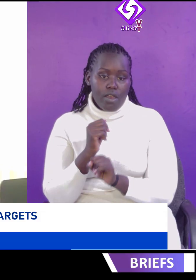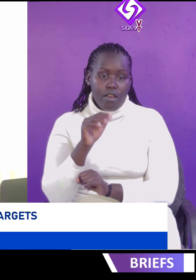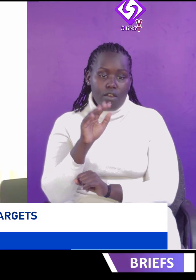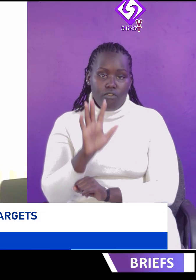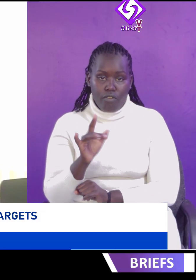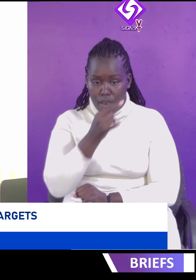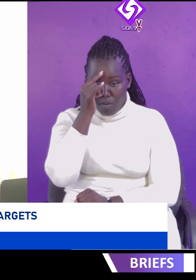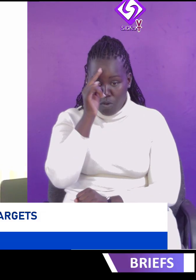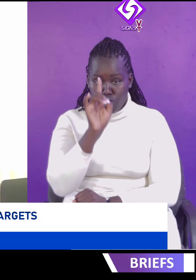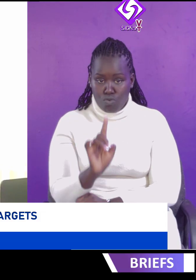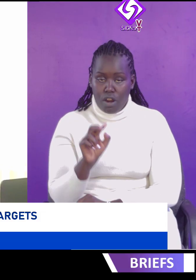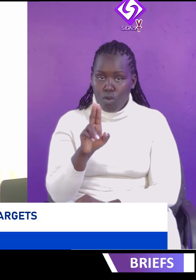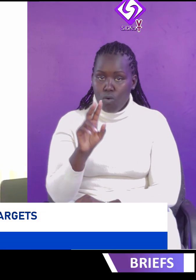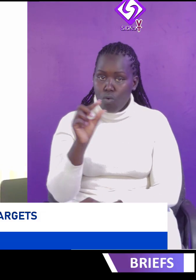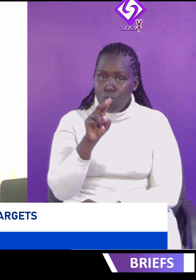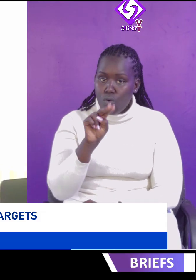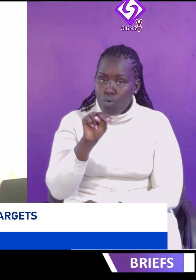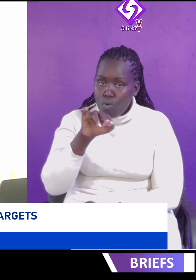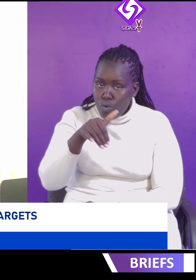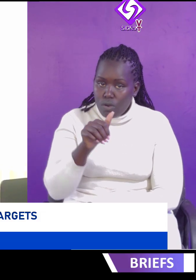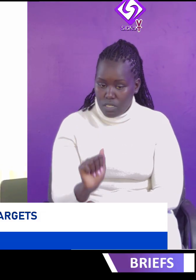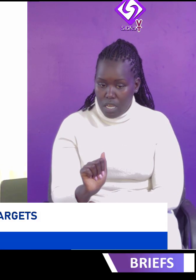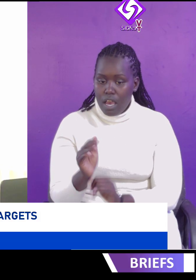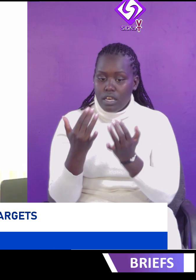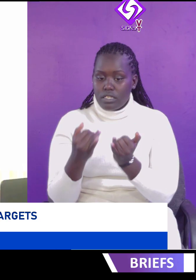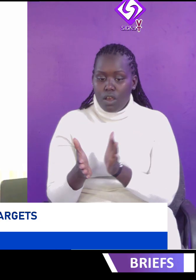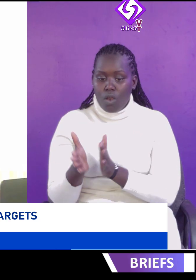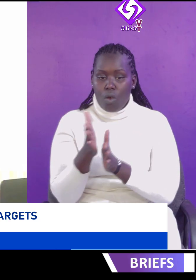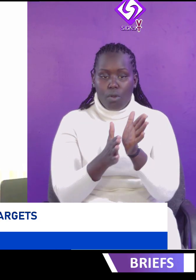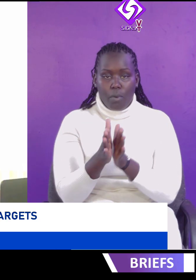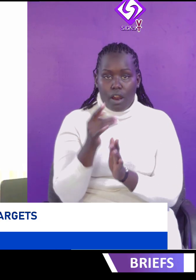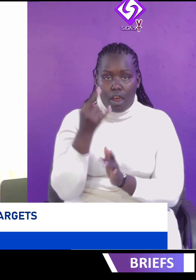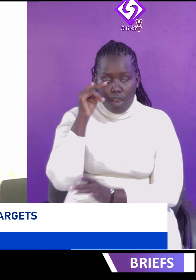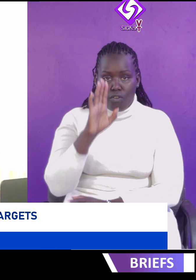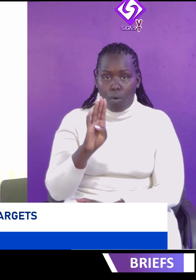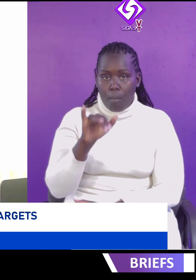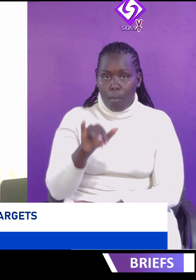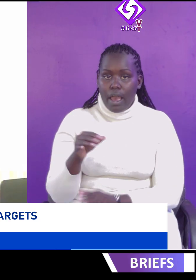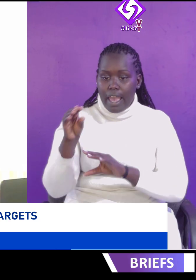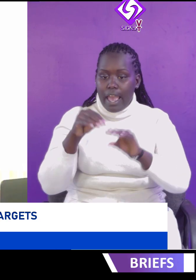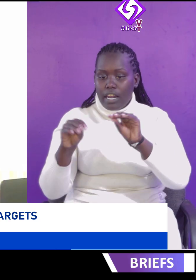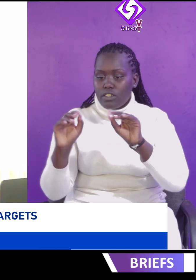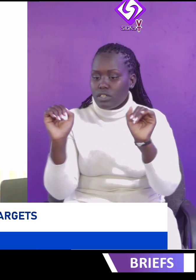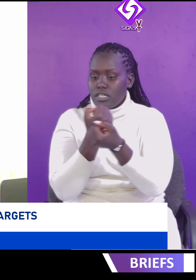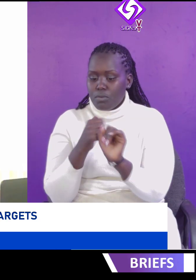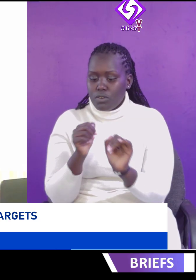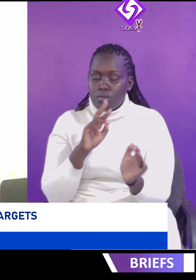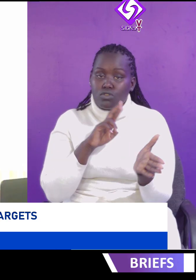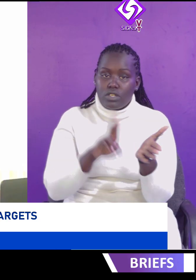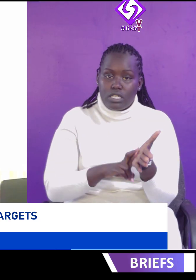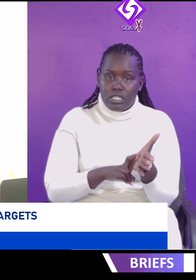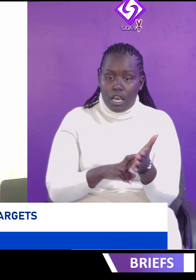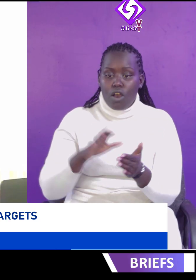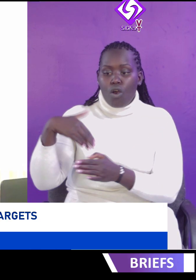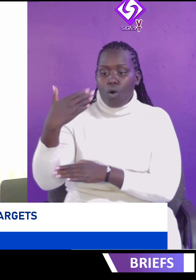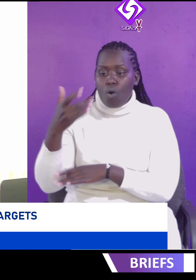one, Ugunja, is now preparing for by-election. They can't register. Normally when there's a